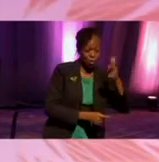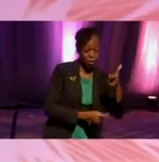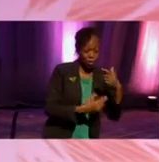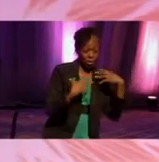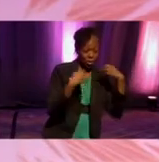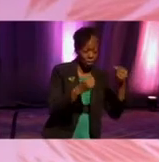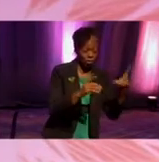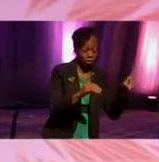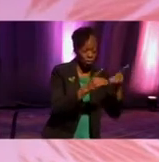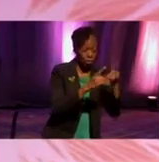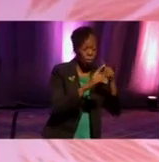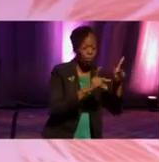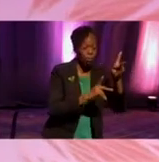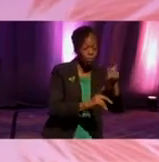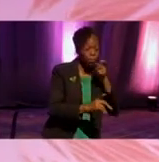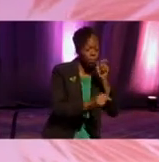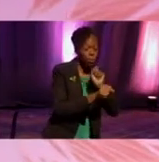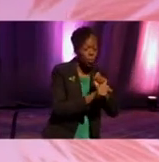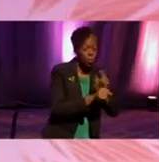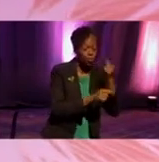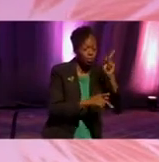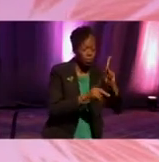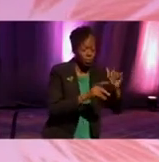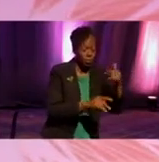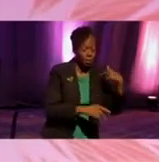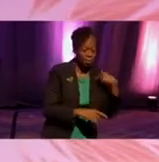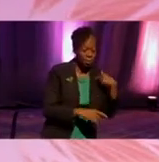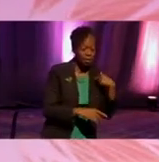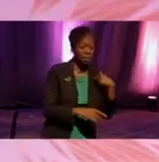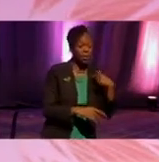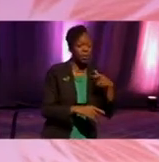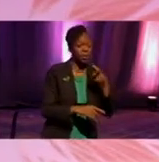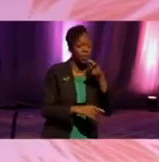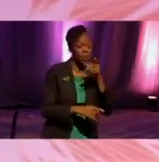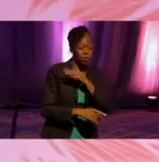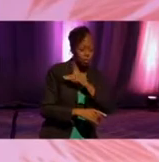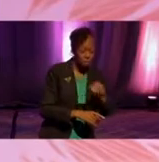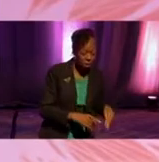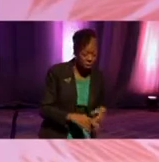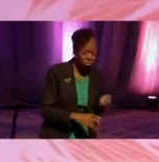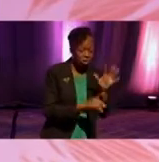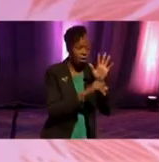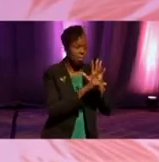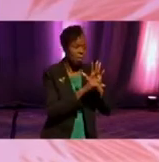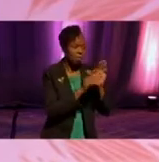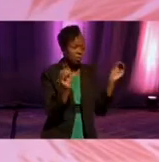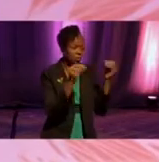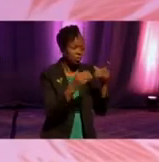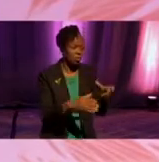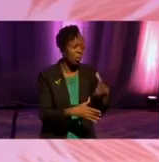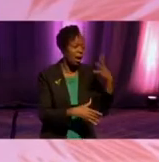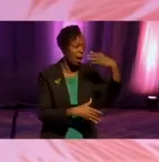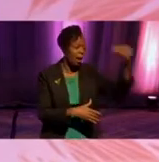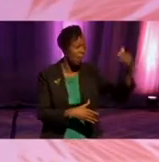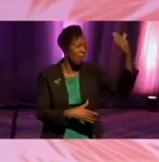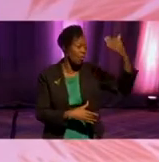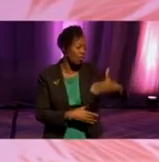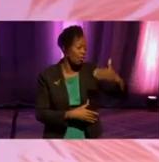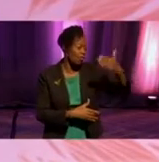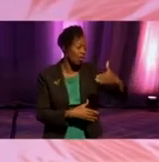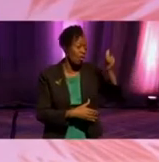department, but for people who work for people like me, like mayors and public officials who were out in front every day talking